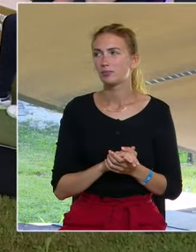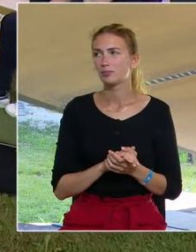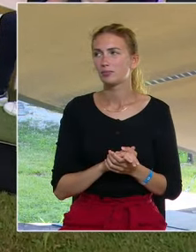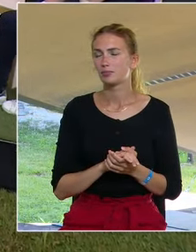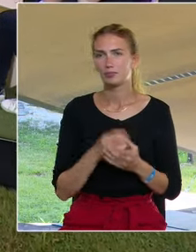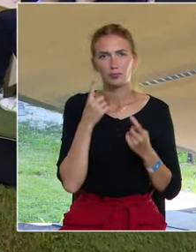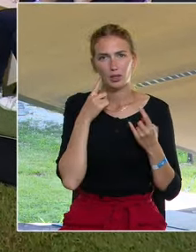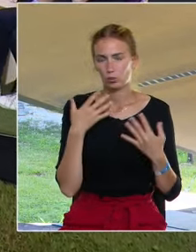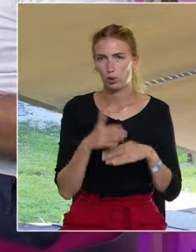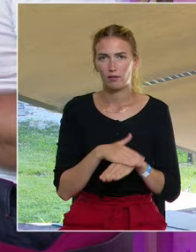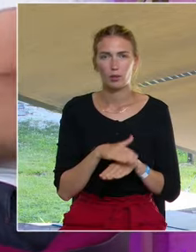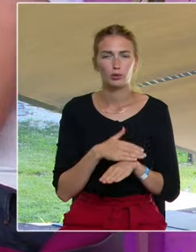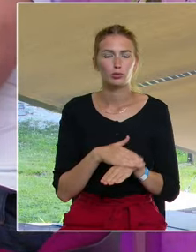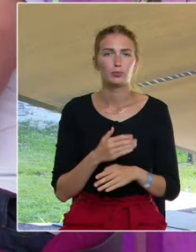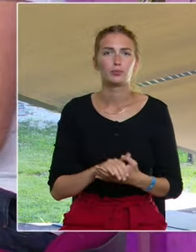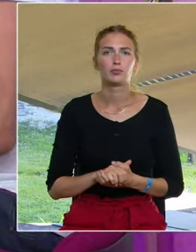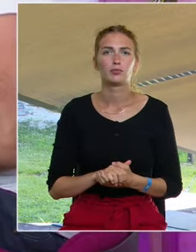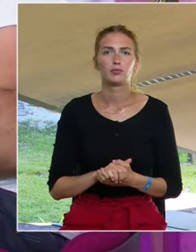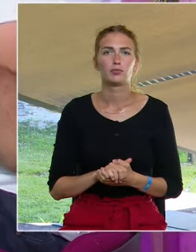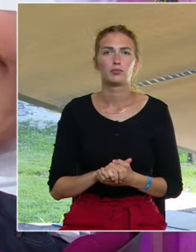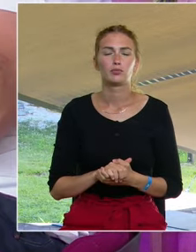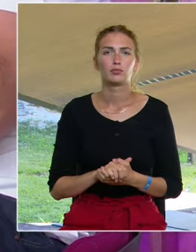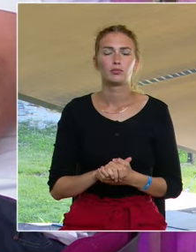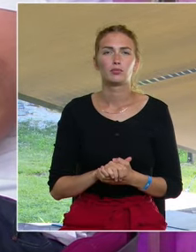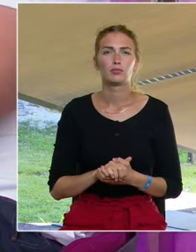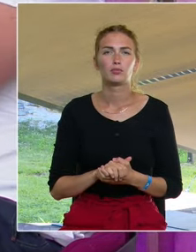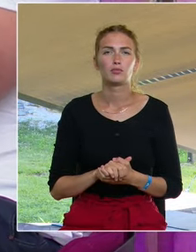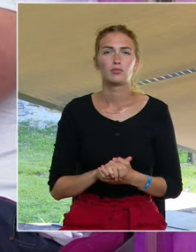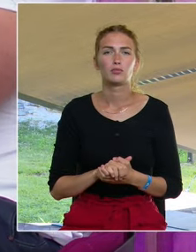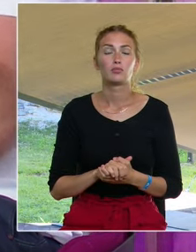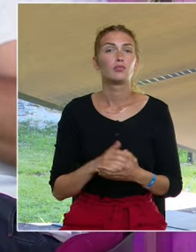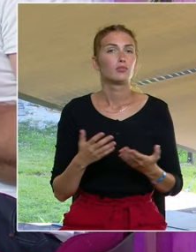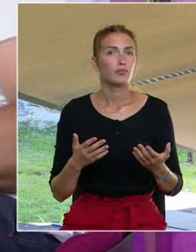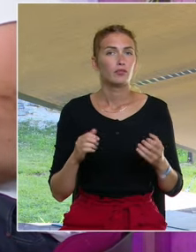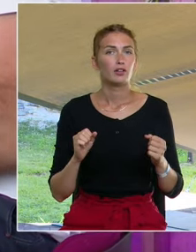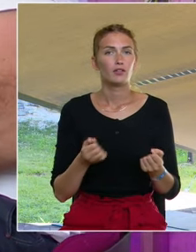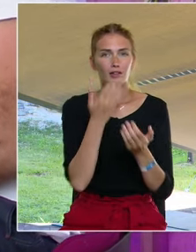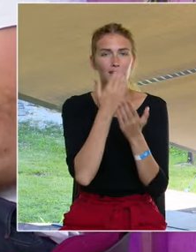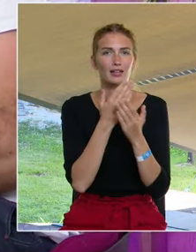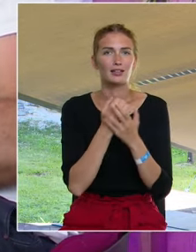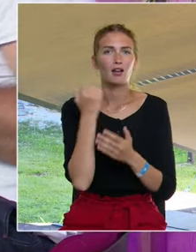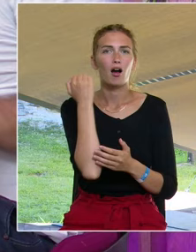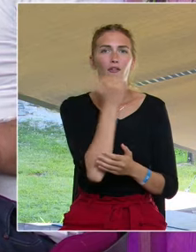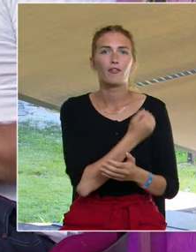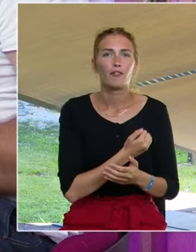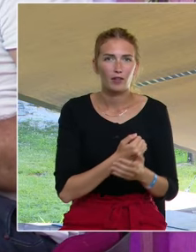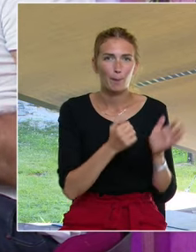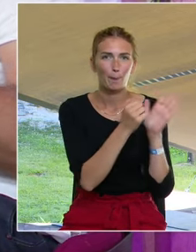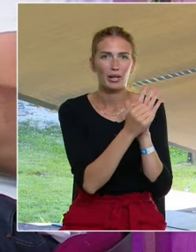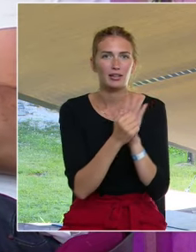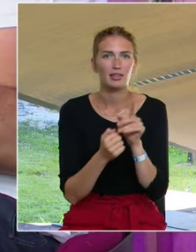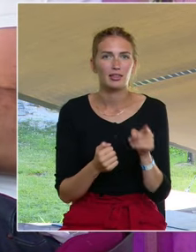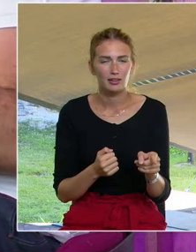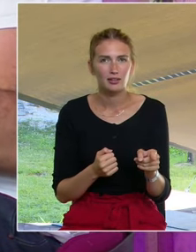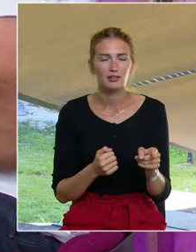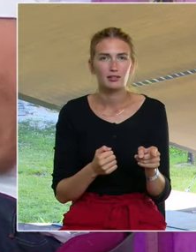yeah, whether there's a value in it, that's another part of it. You know. In the case of like the apes, for example, the fact that they have that's